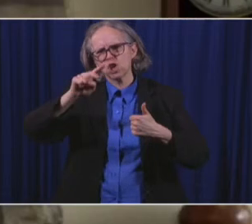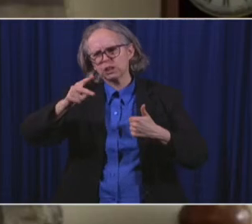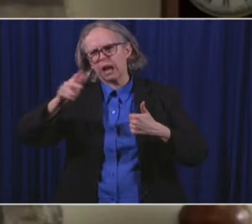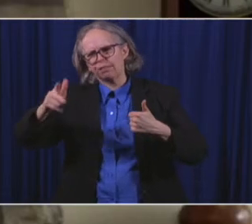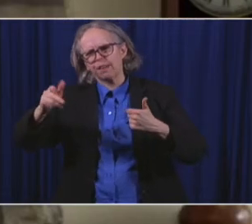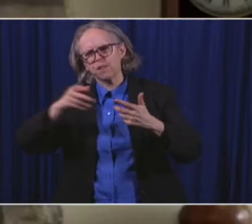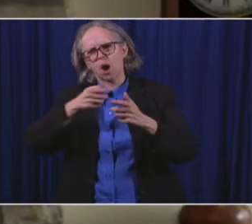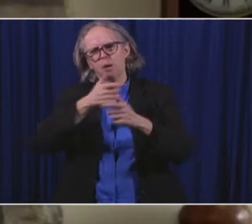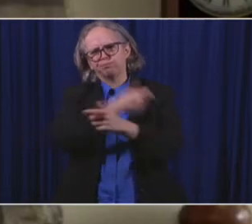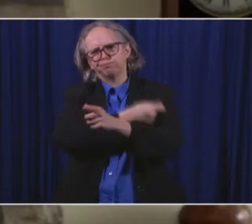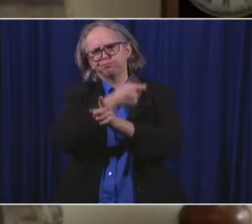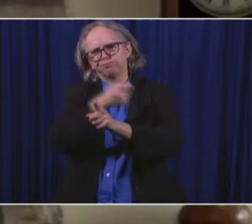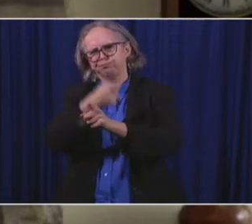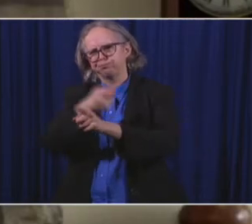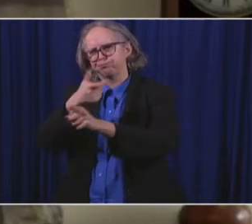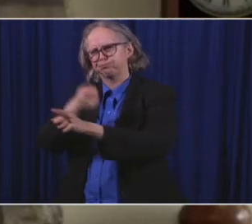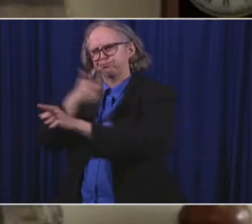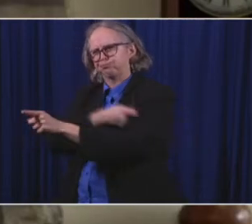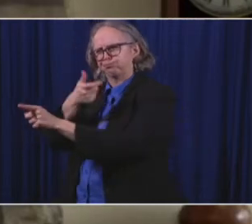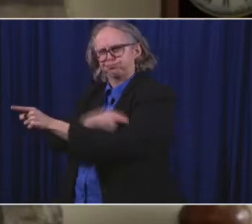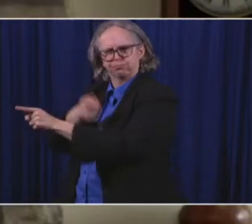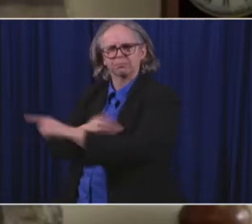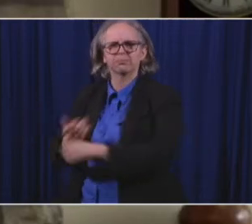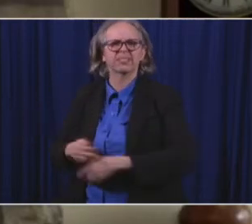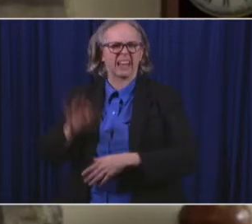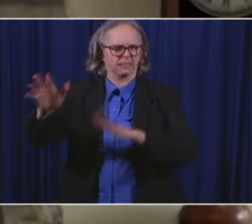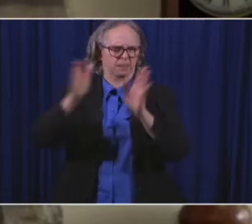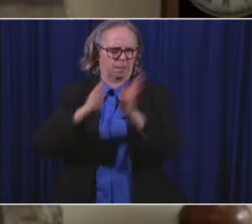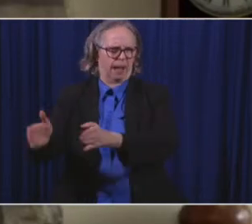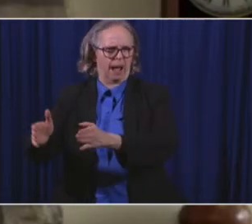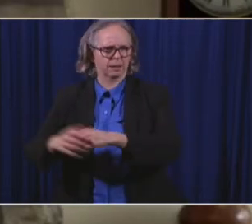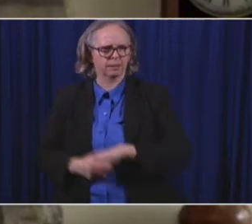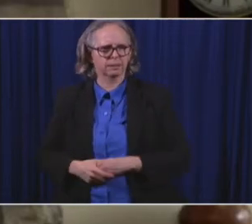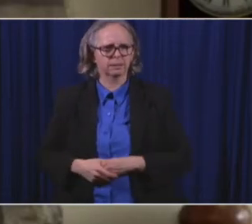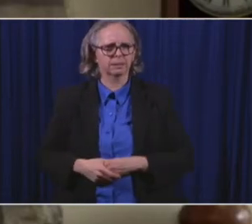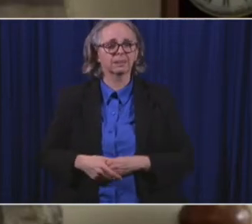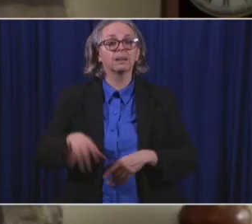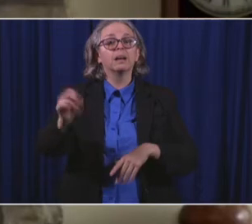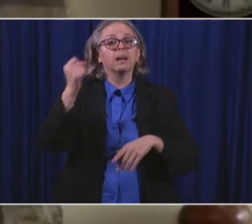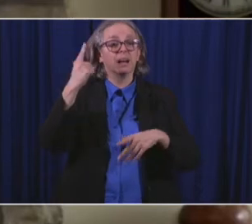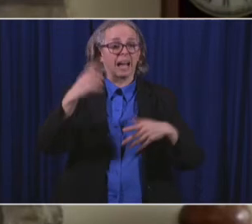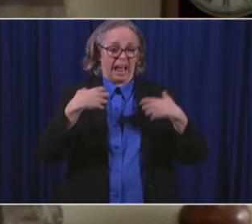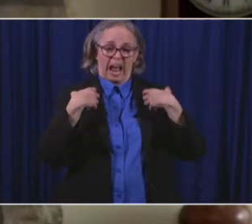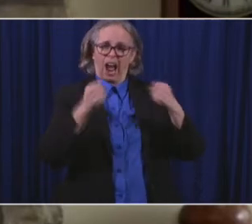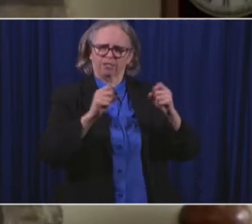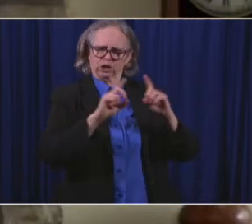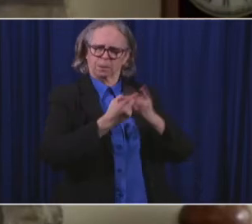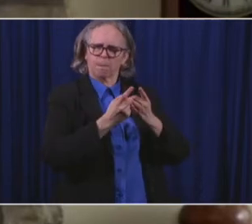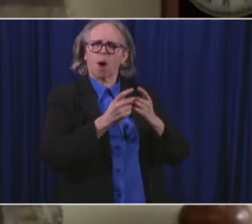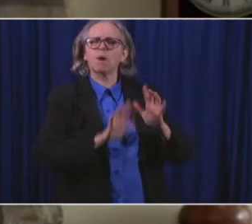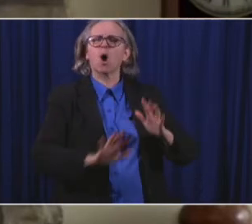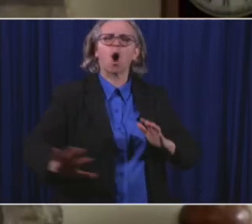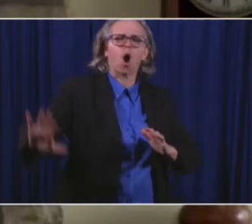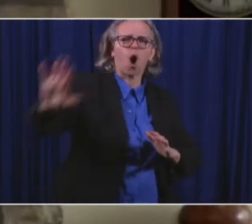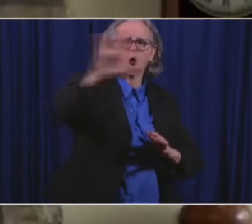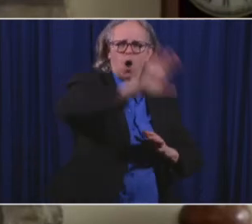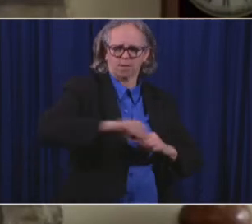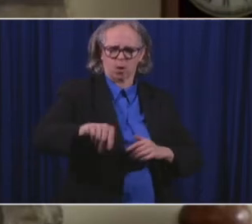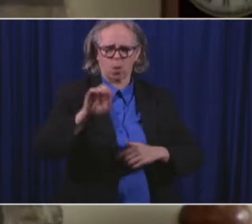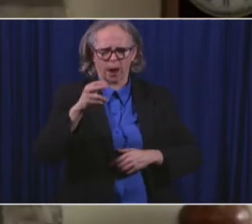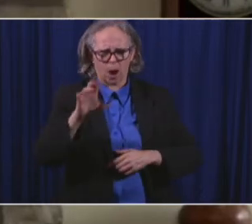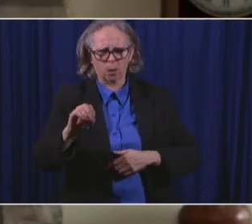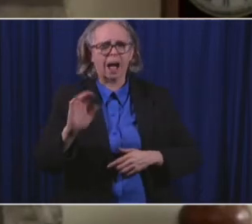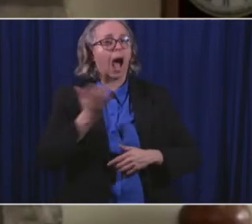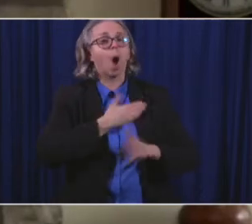there will be some go to the health departments, and the health departments again will be certain groups they